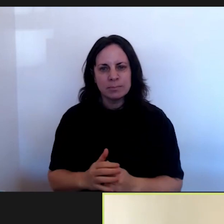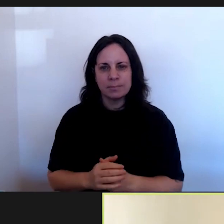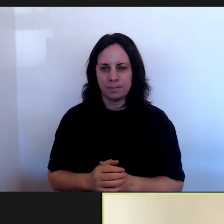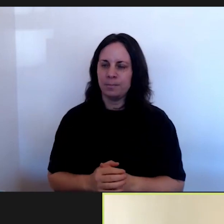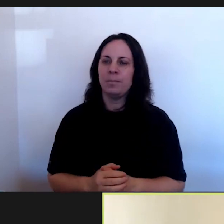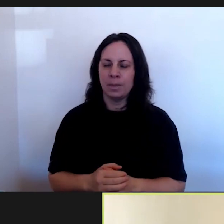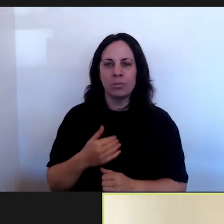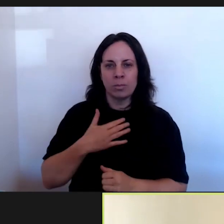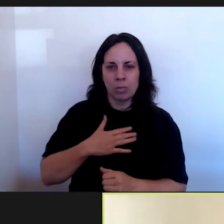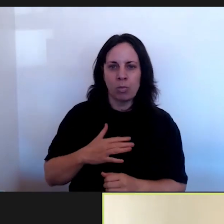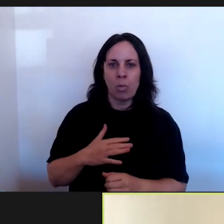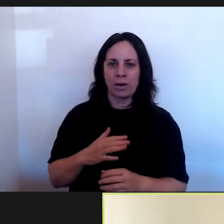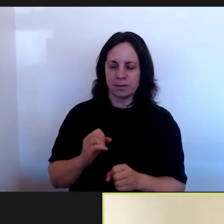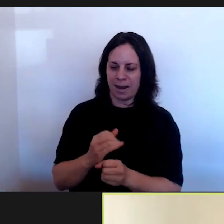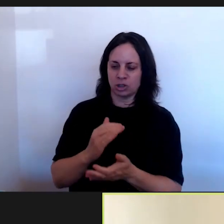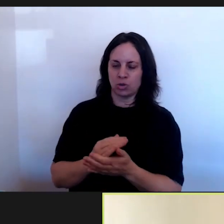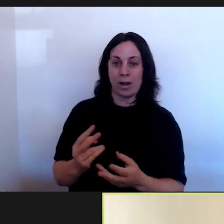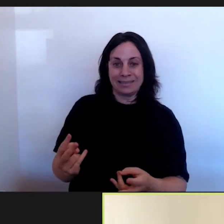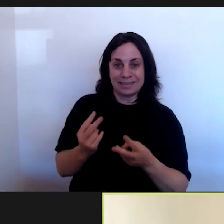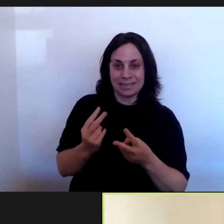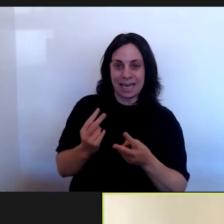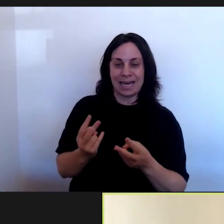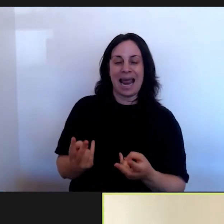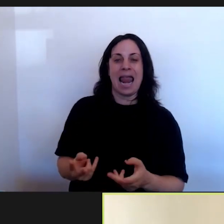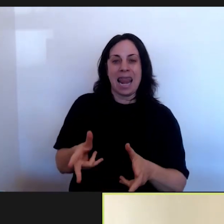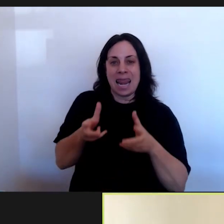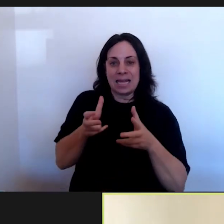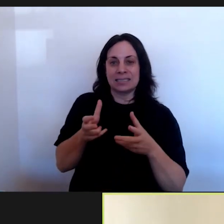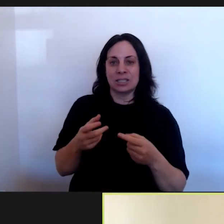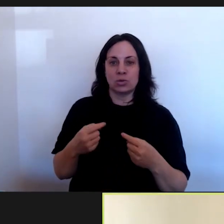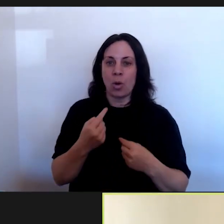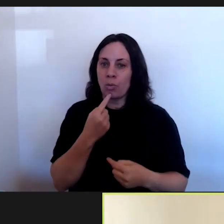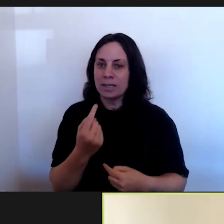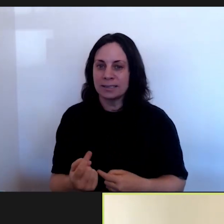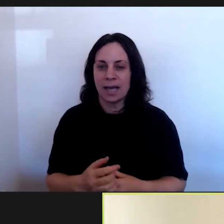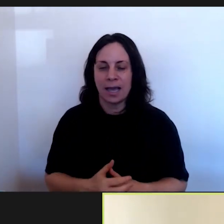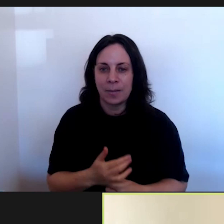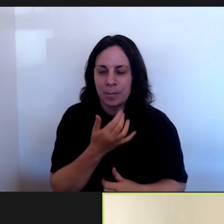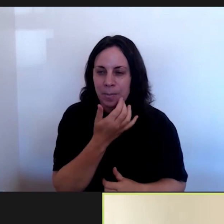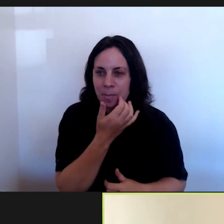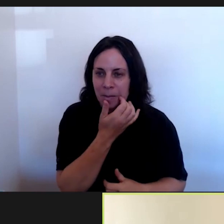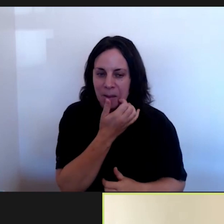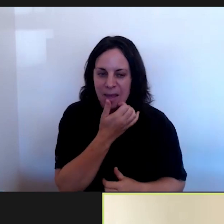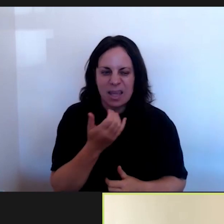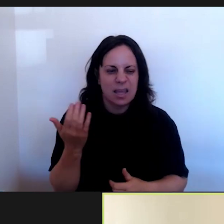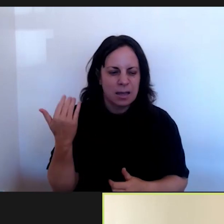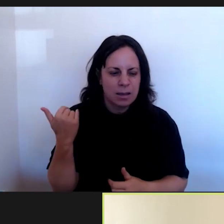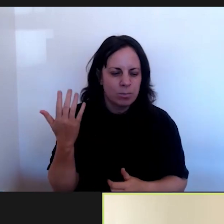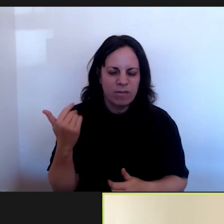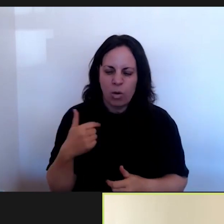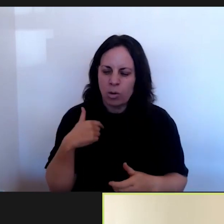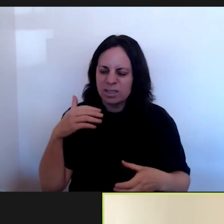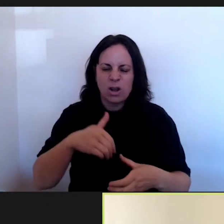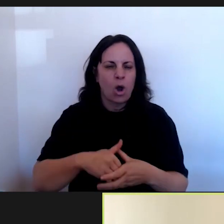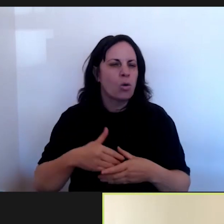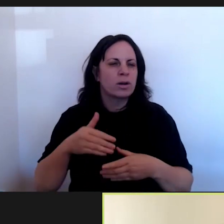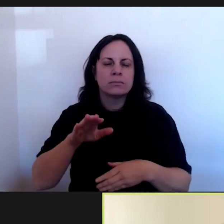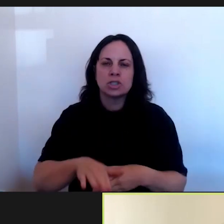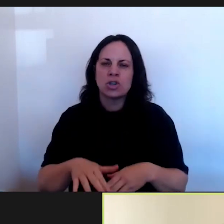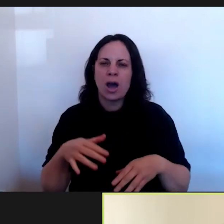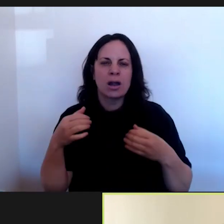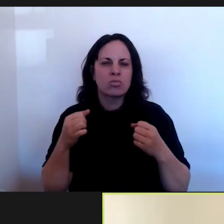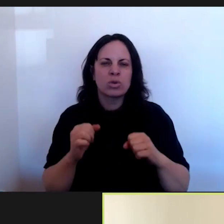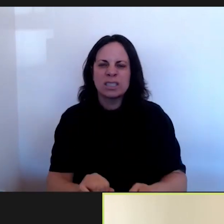to be seen and heard, because I was joining a webinar about child protection things with this Orangata